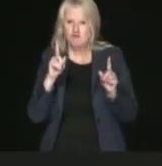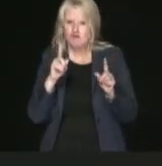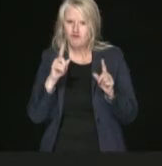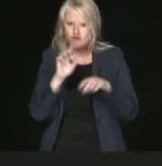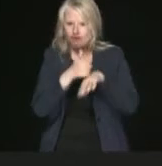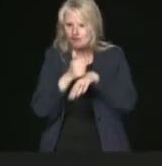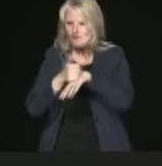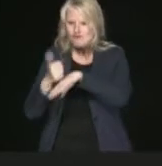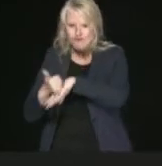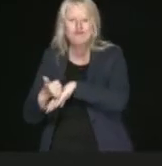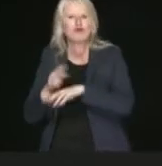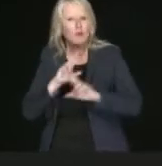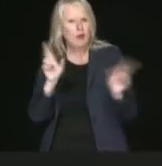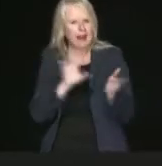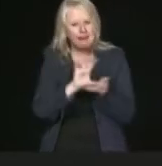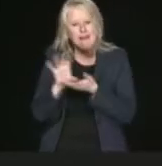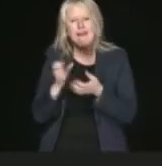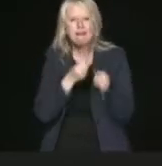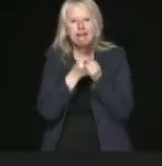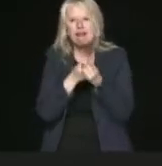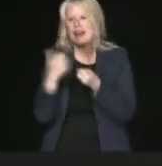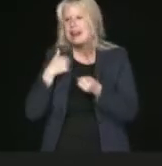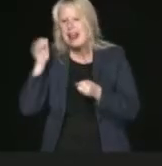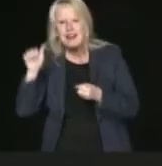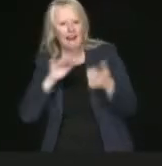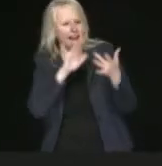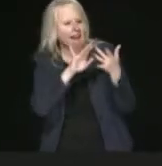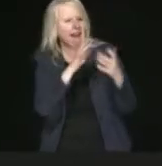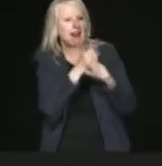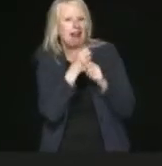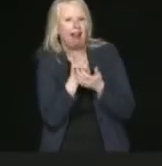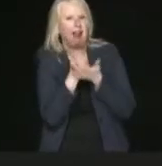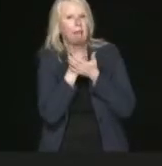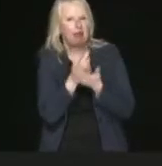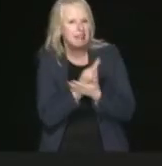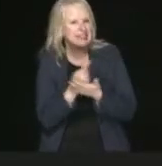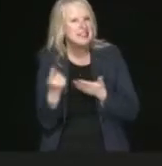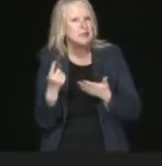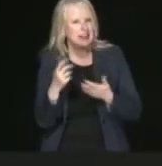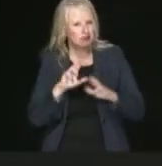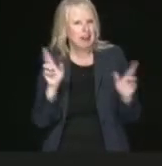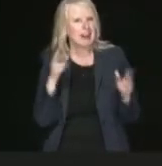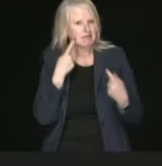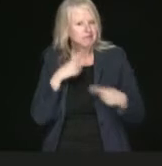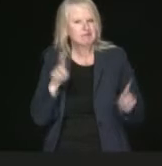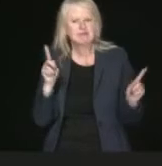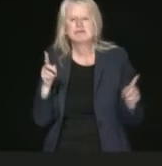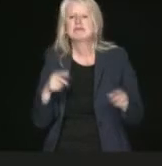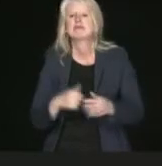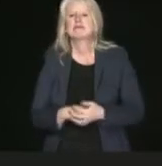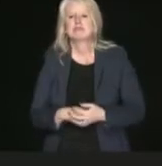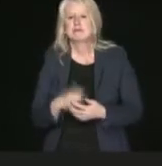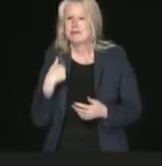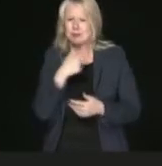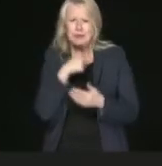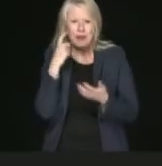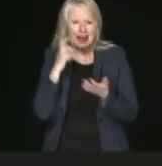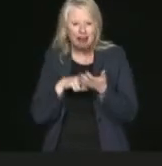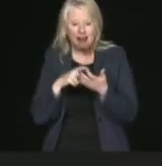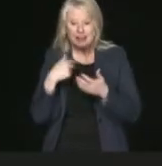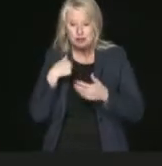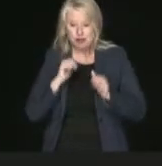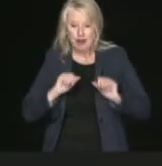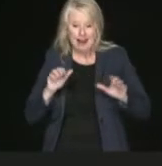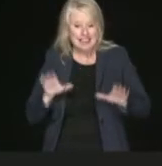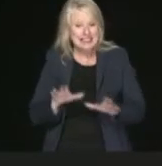week will be receiving help. But at the same time, we recognize that every time we want to move quickly to help